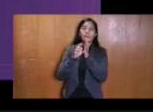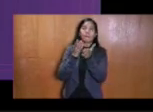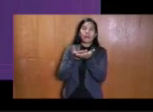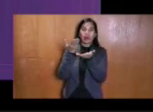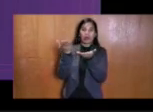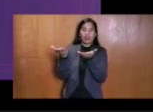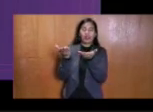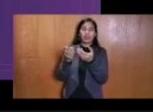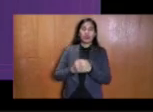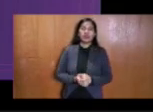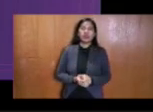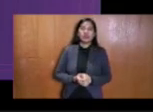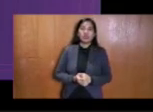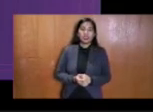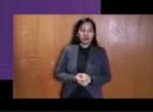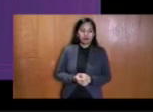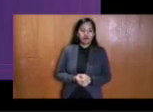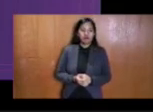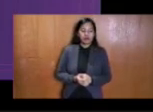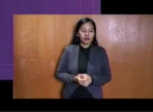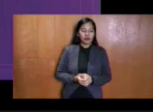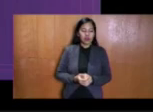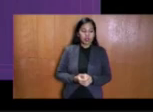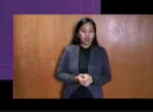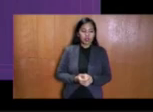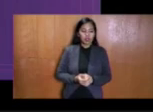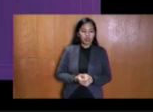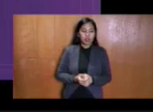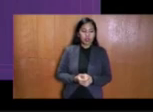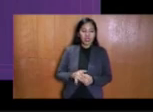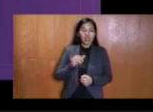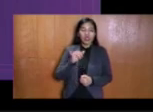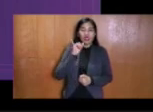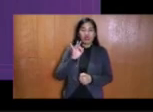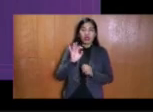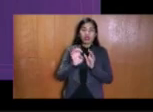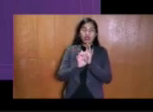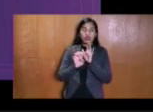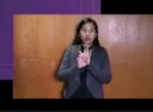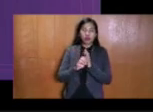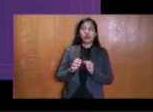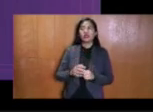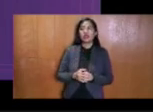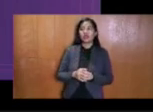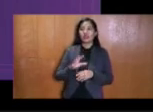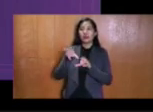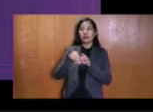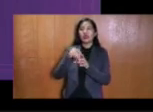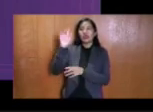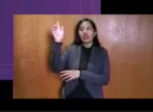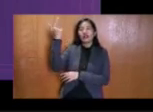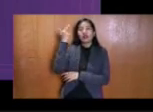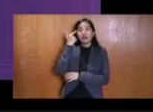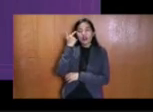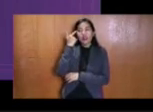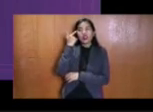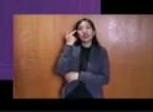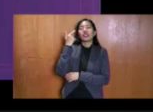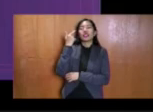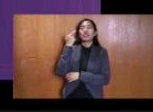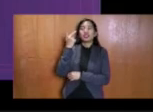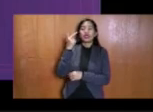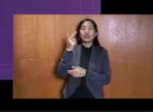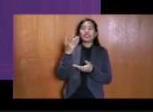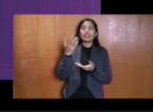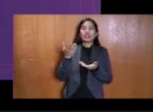my thing, you know, favorite gripe, and that is if you can only leverage, for instance, government, and you know, leverage the scale